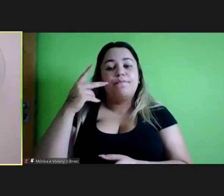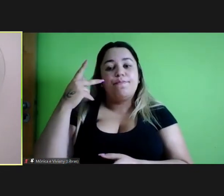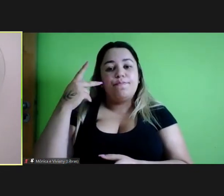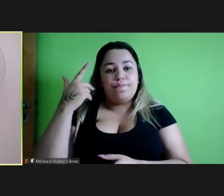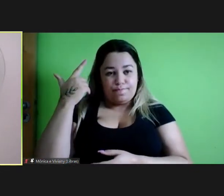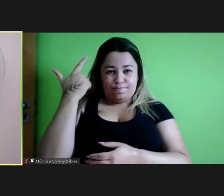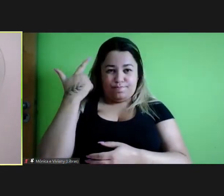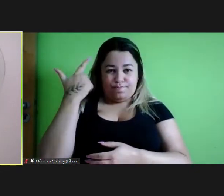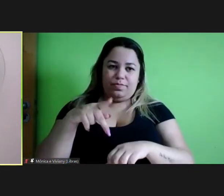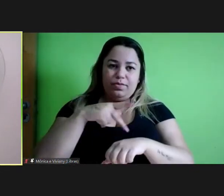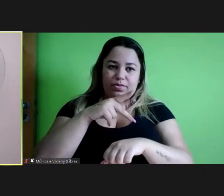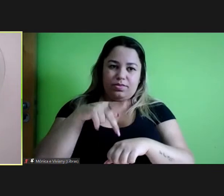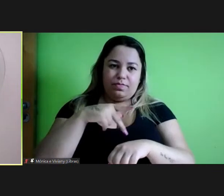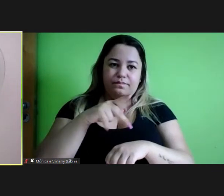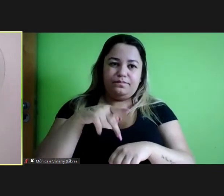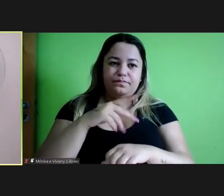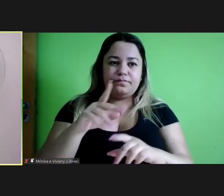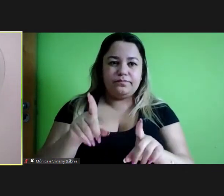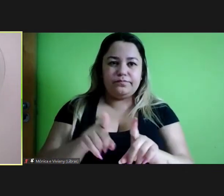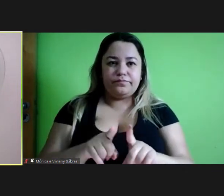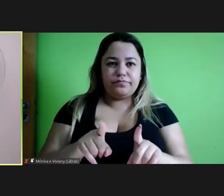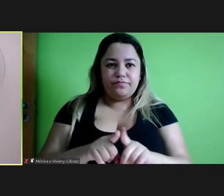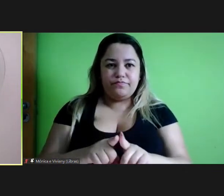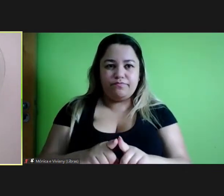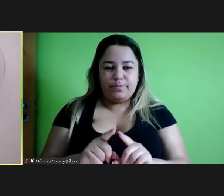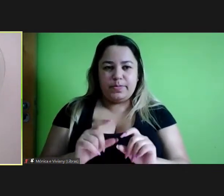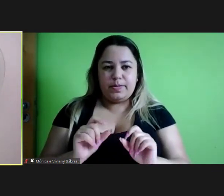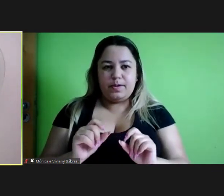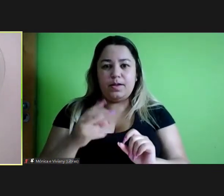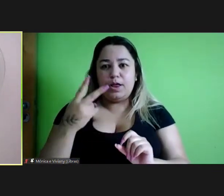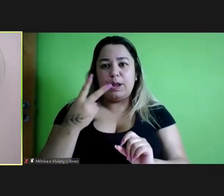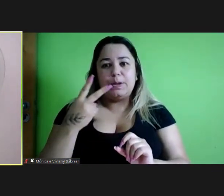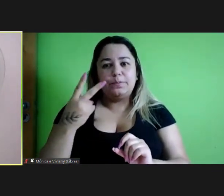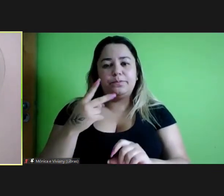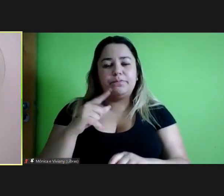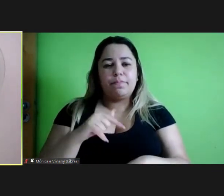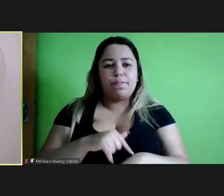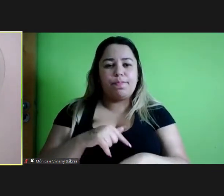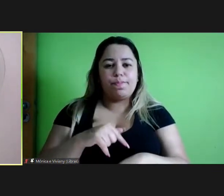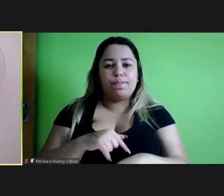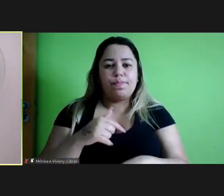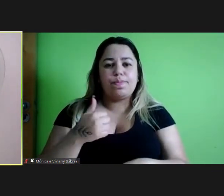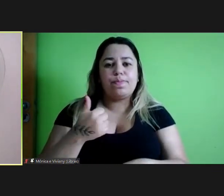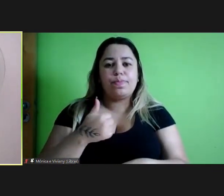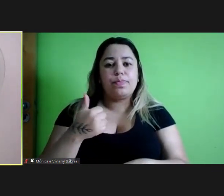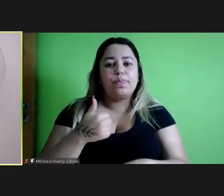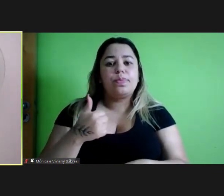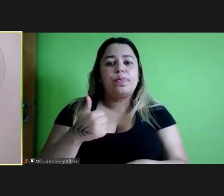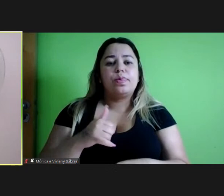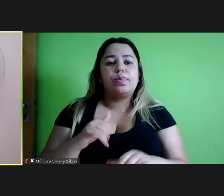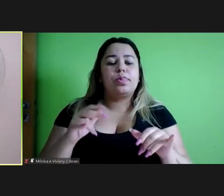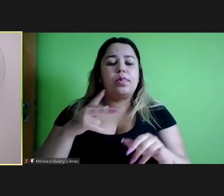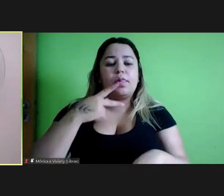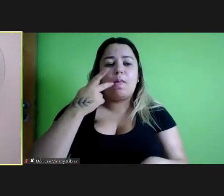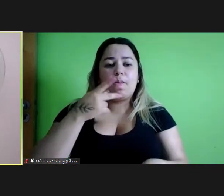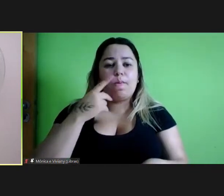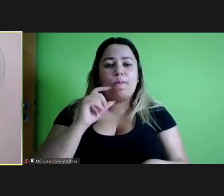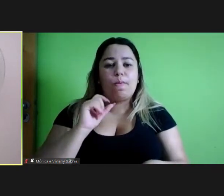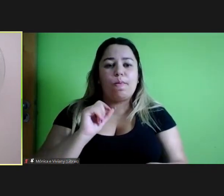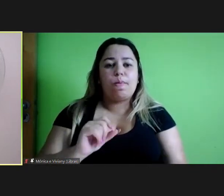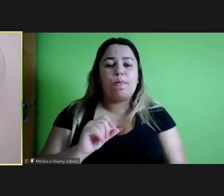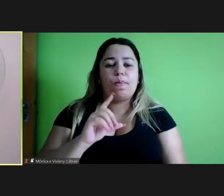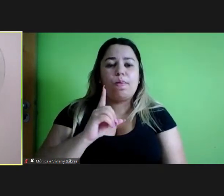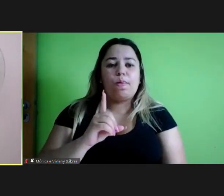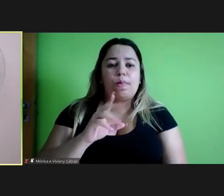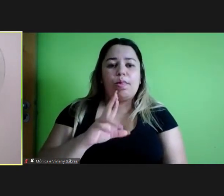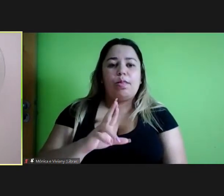first international experience will be the one from Canada, and it will have two different parts. First, we're